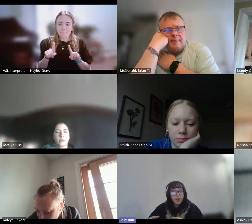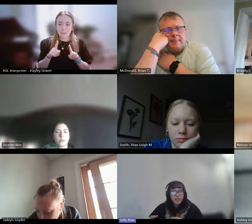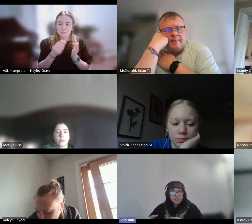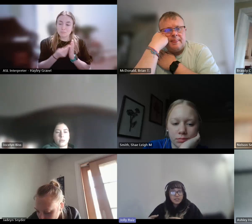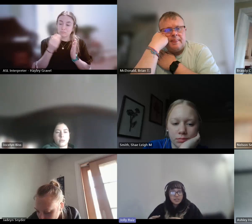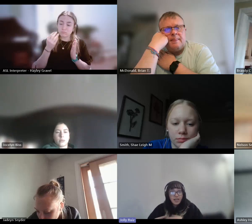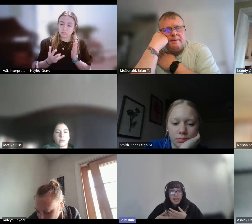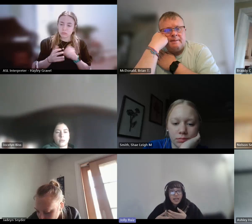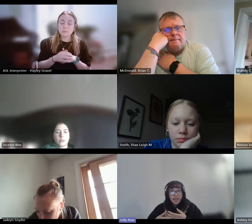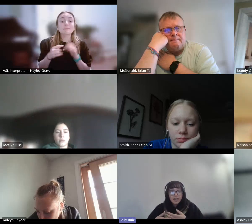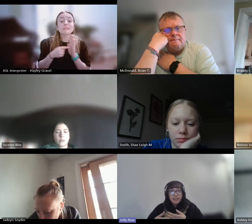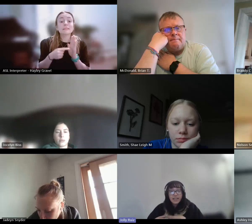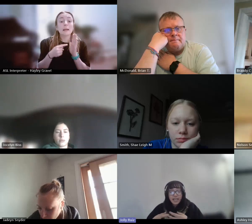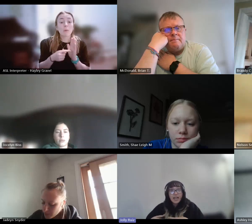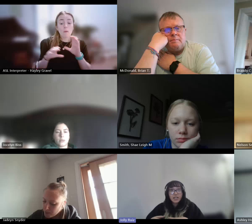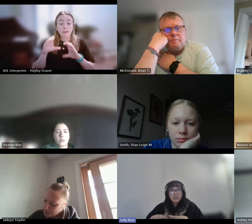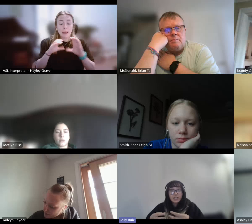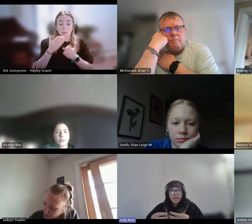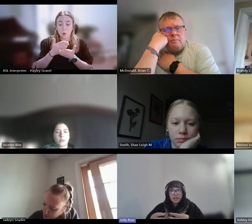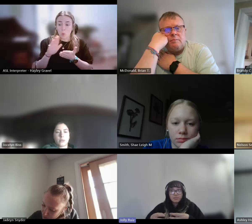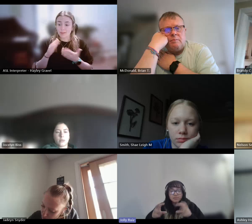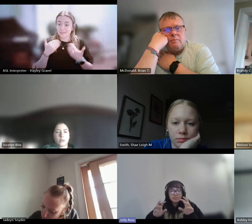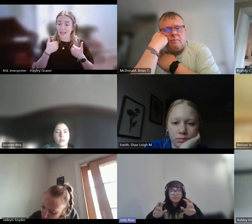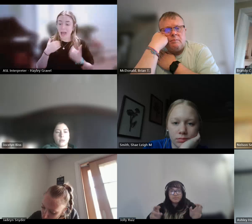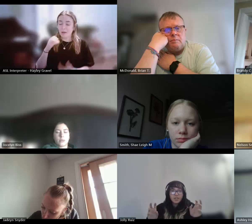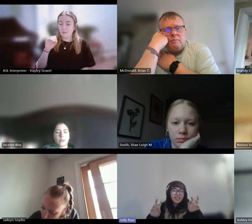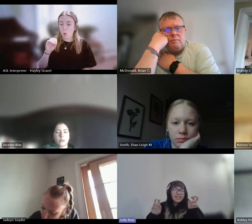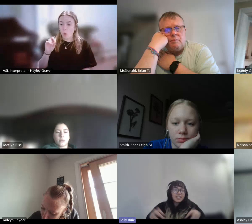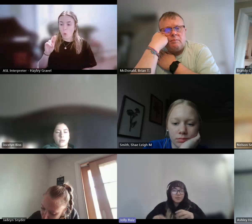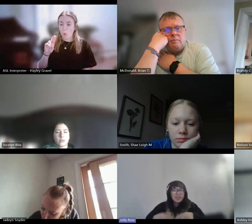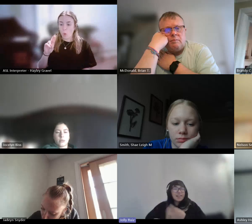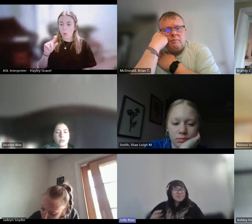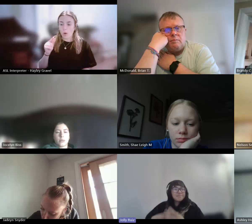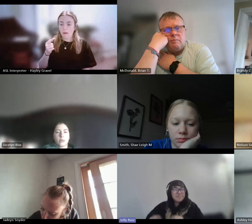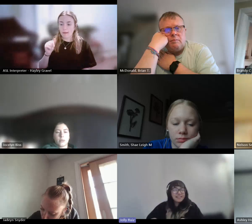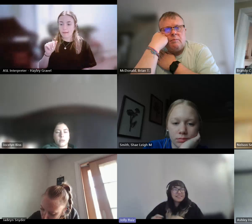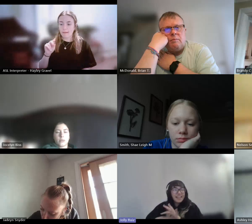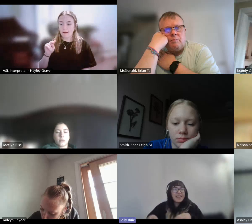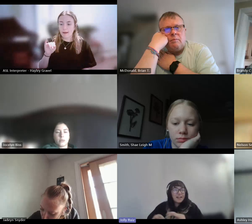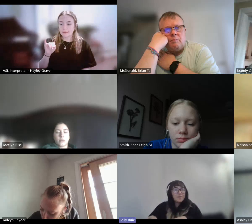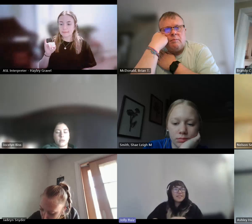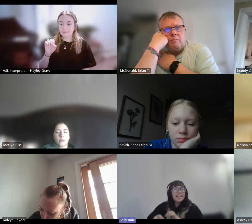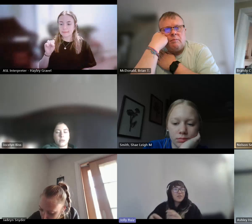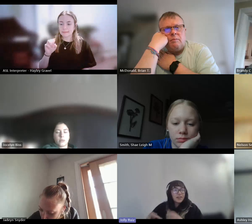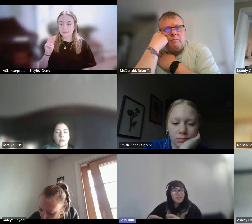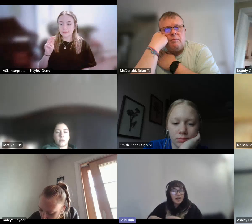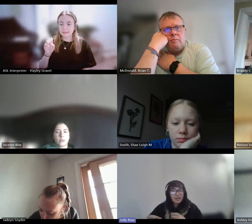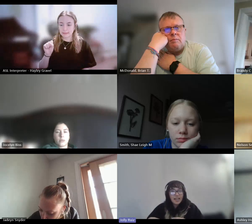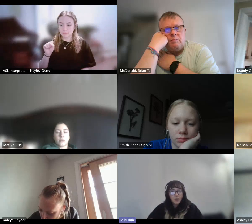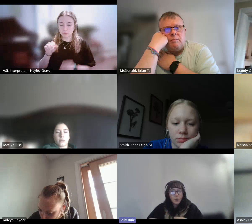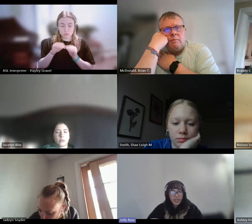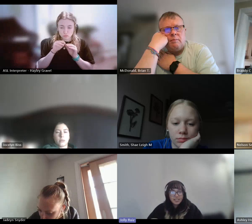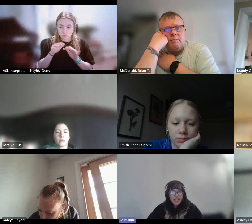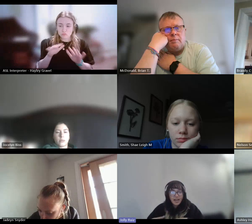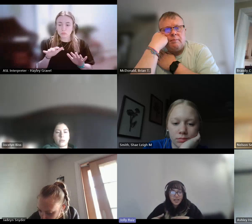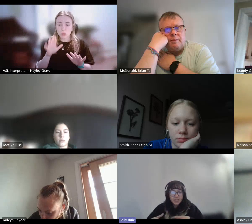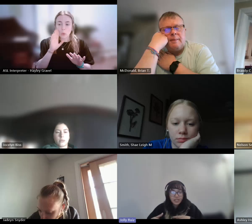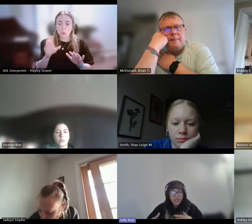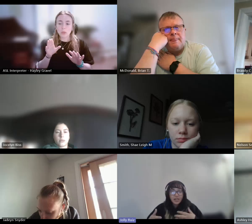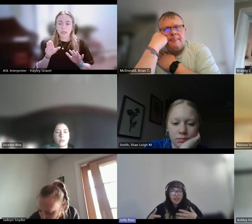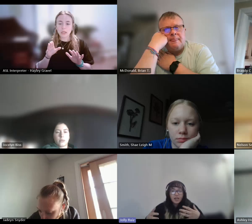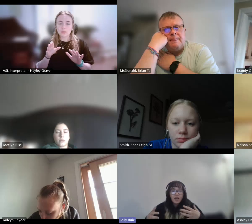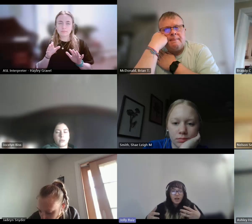this chemical waste, and they can actually like not digest, but they can help us get rid of all that